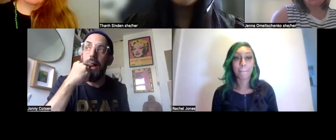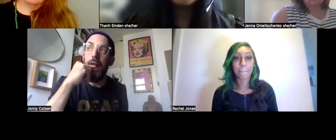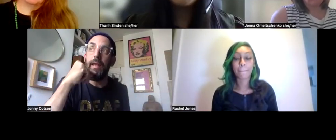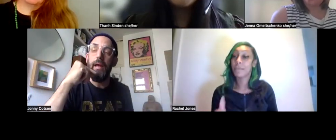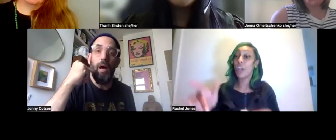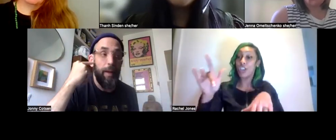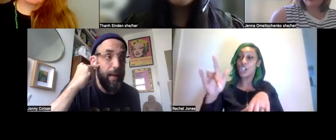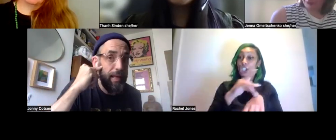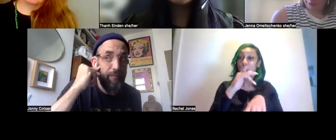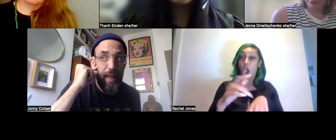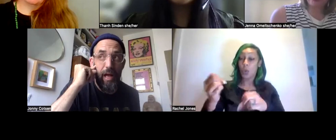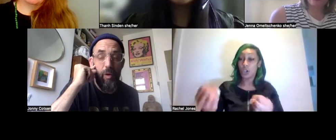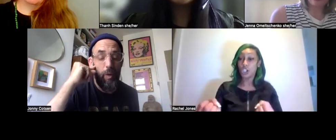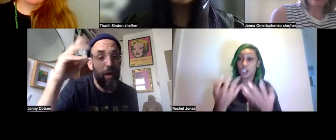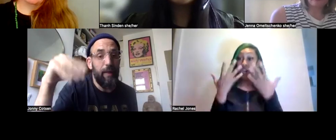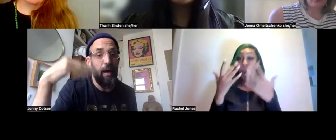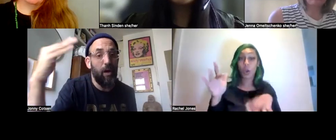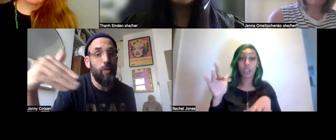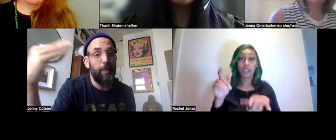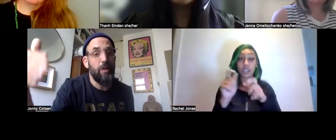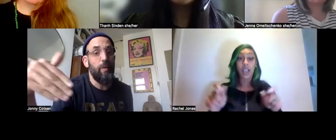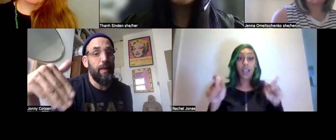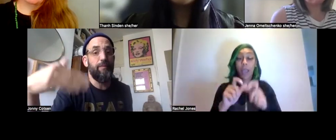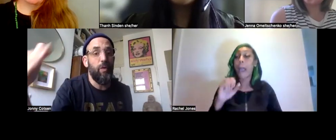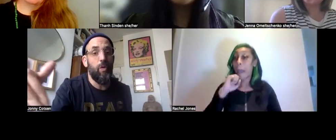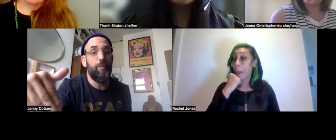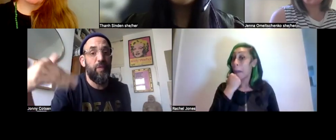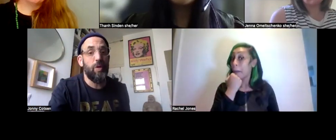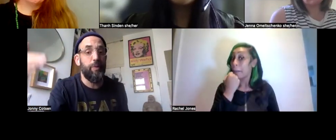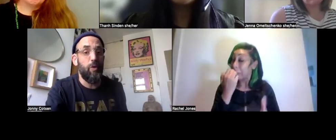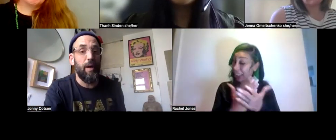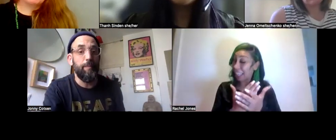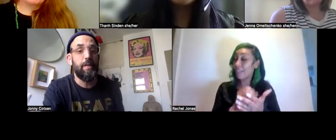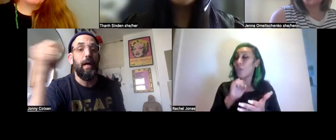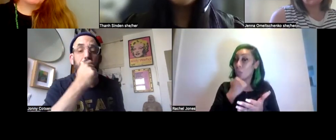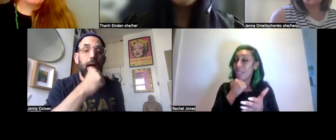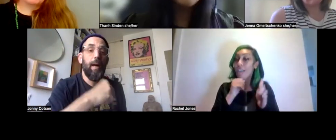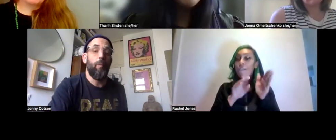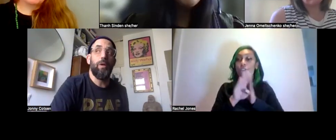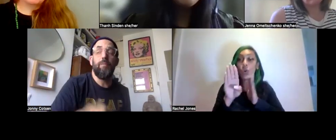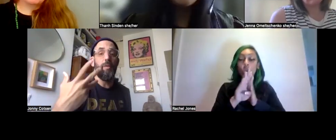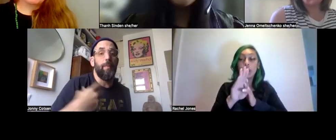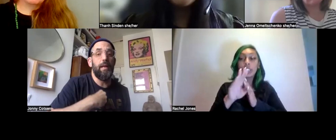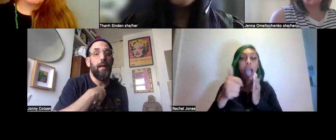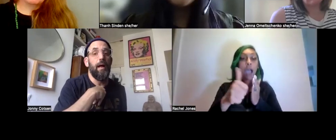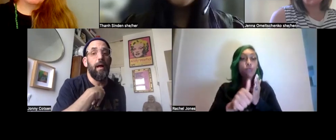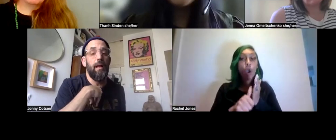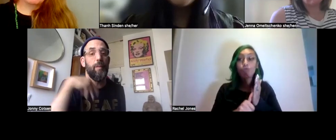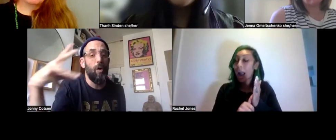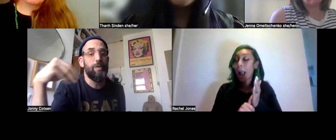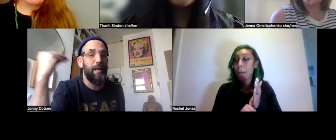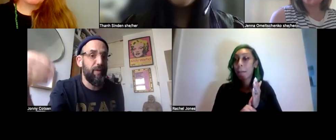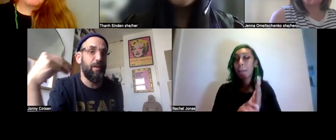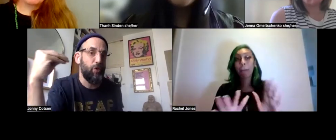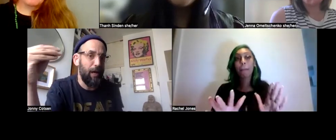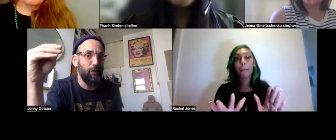on the show. And I believe now they are going to be doing it for future programs, which is, for me, is